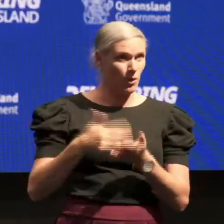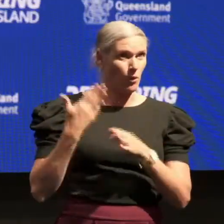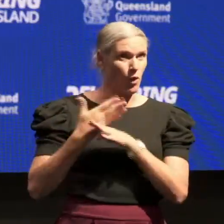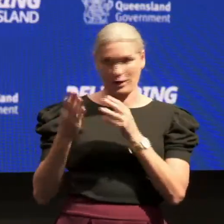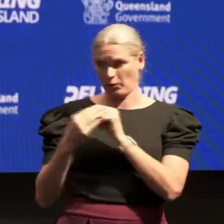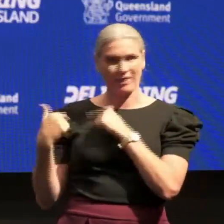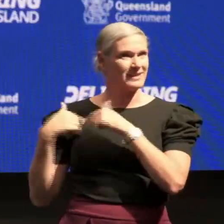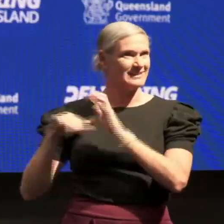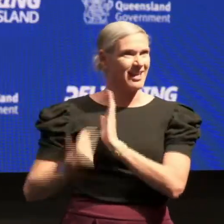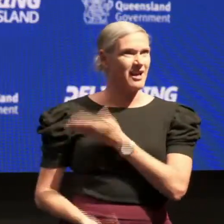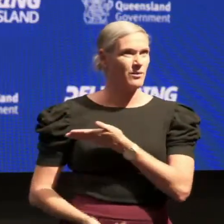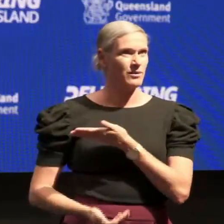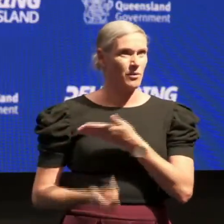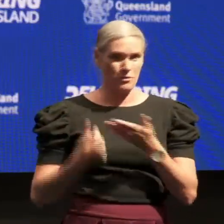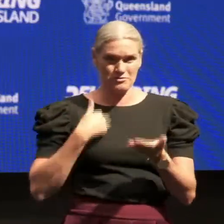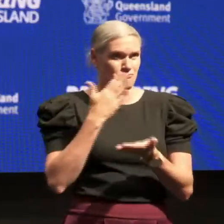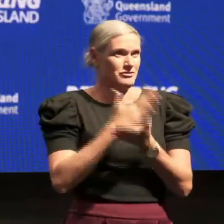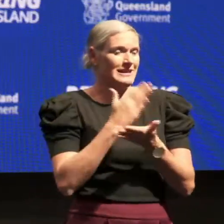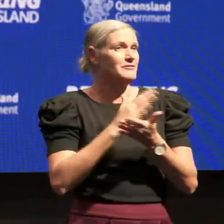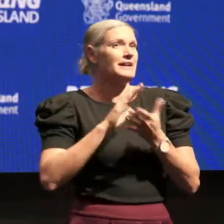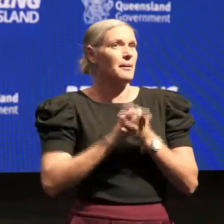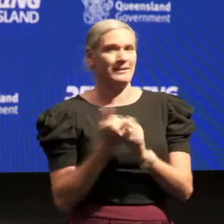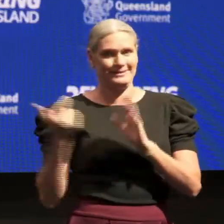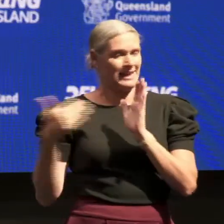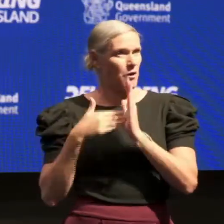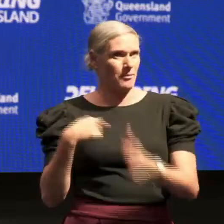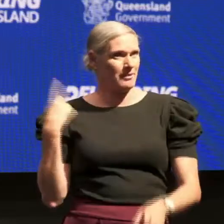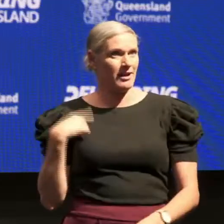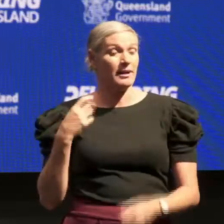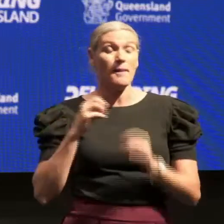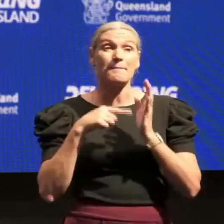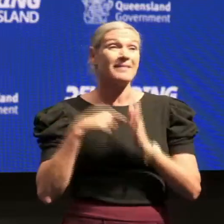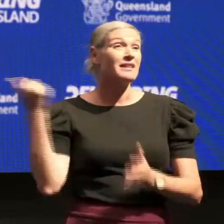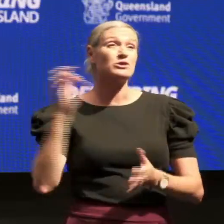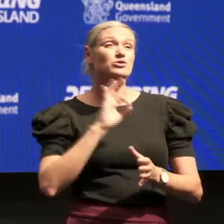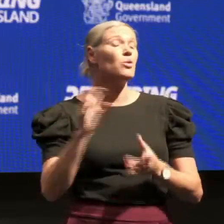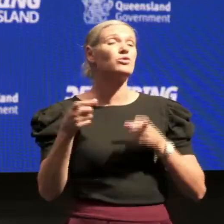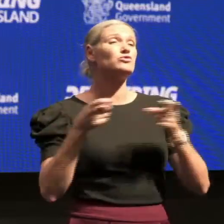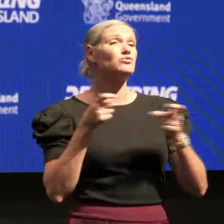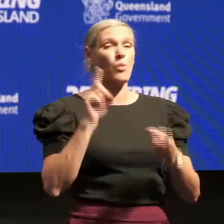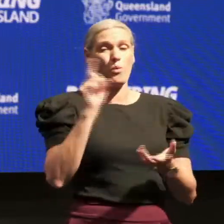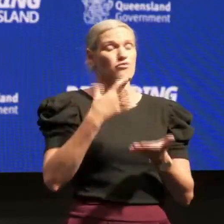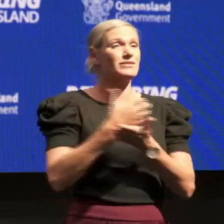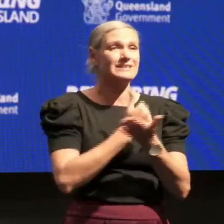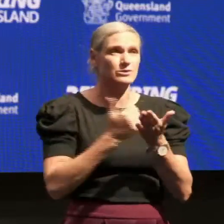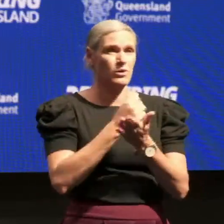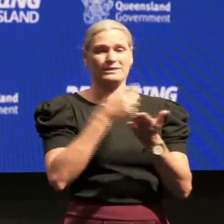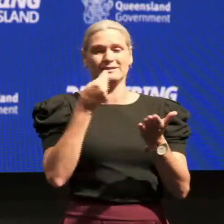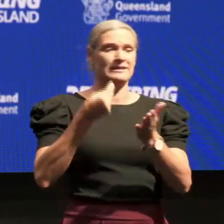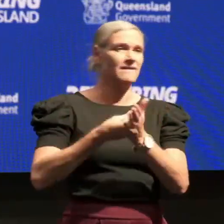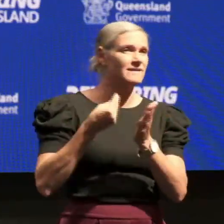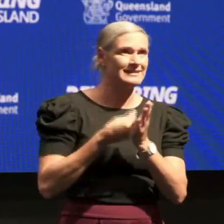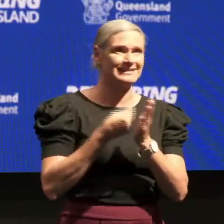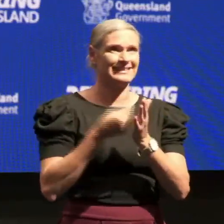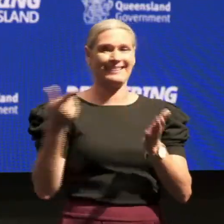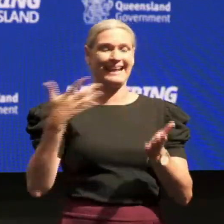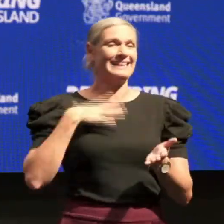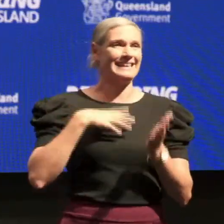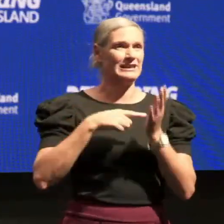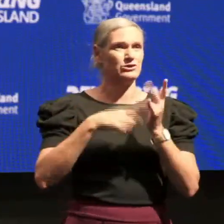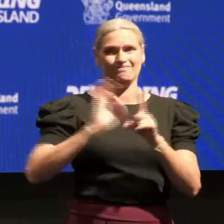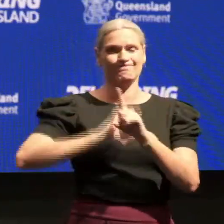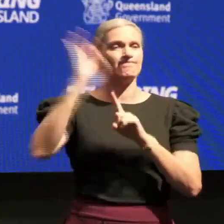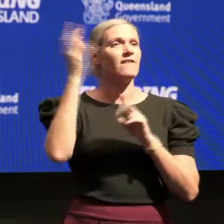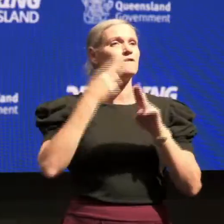with us, and we couldn't be more pleased with that. But they don't control the resources and the money that needs to be there to improve